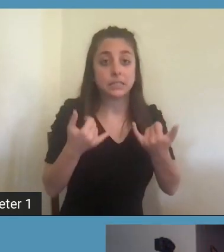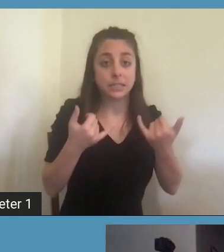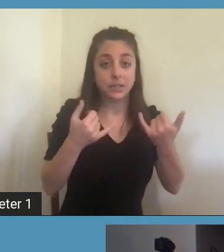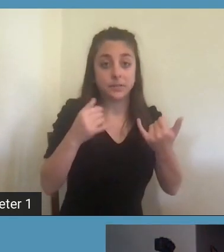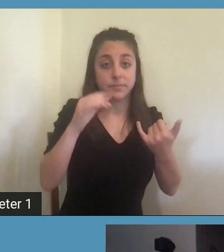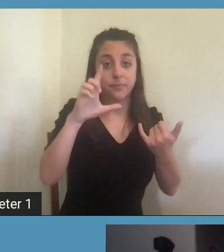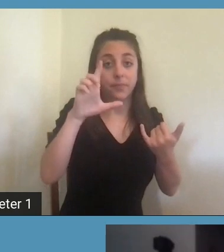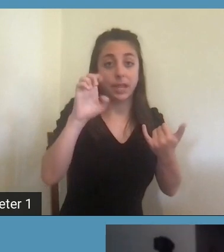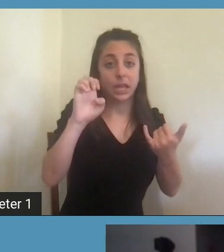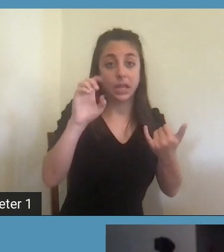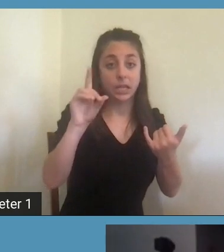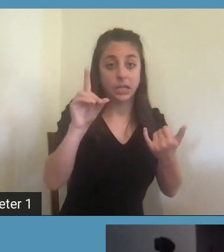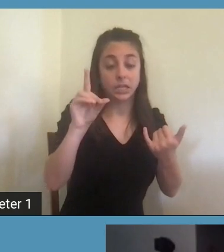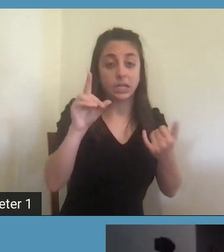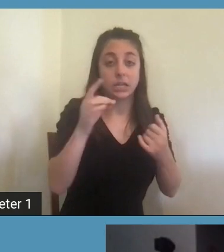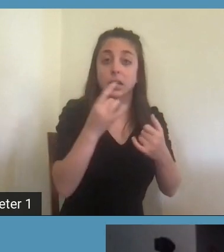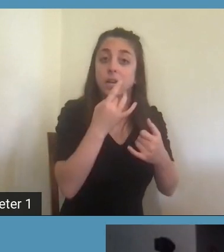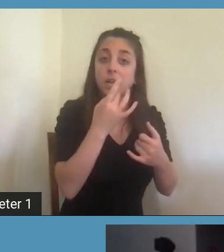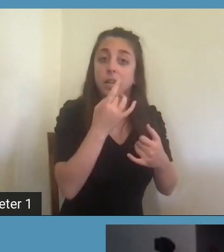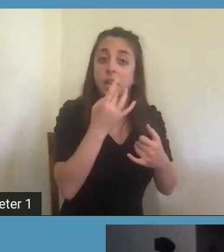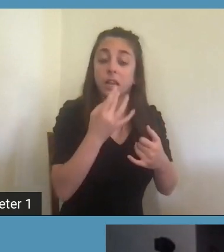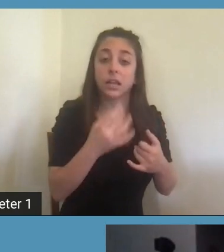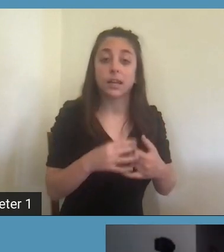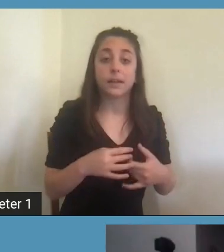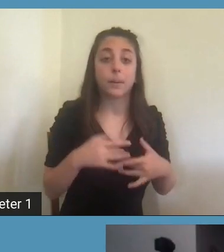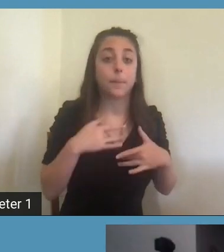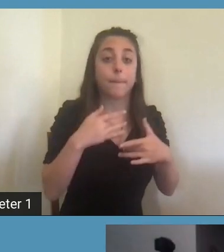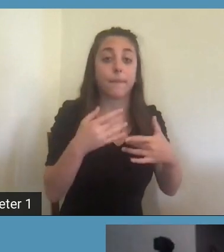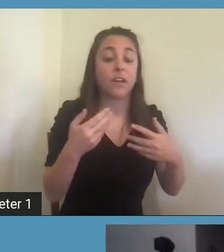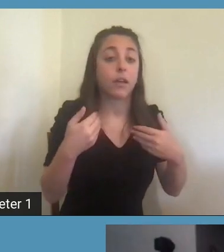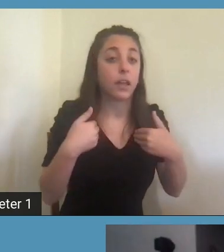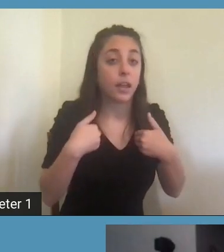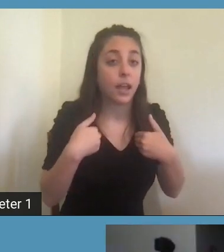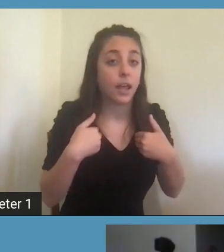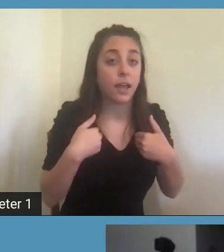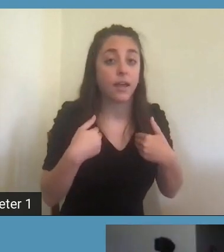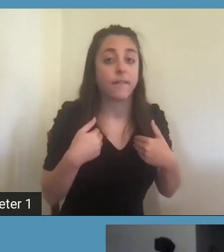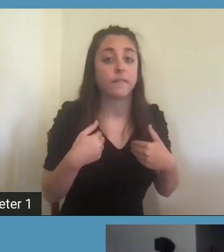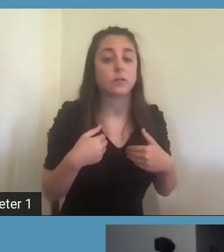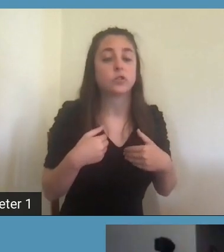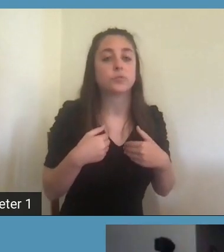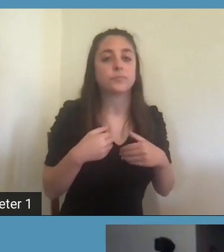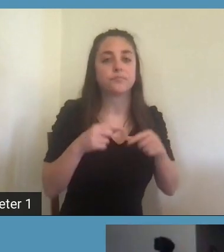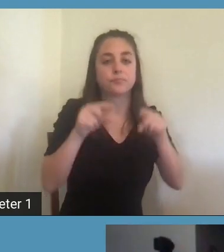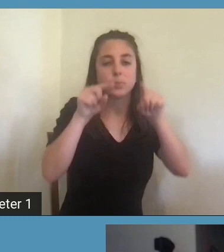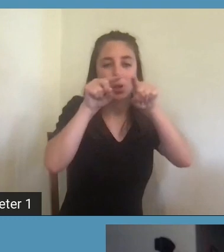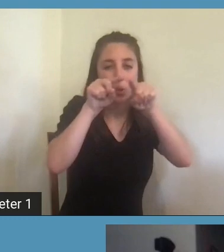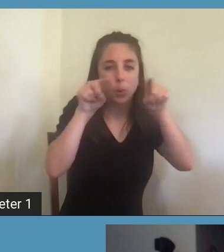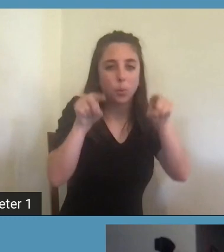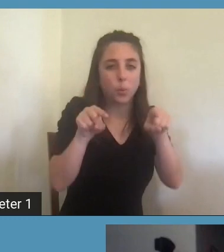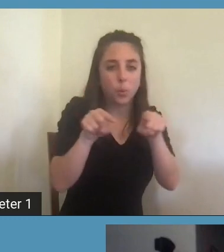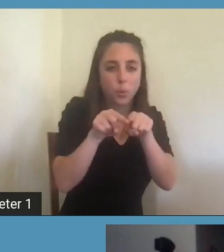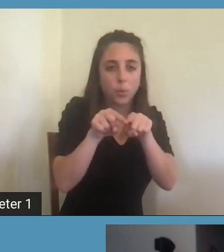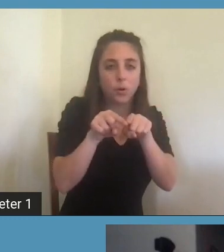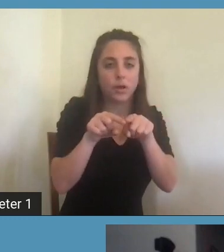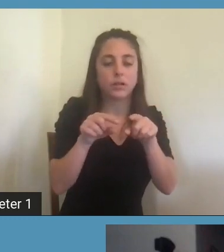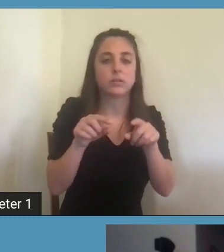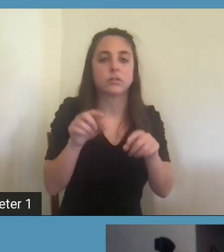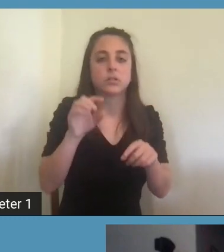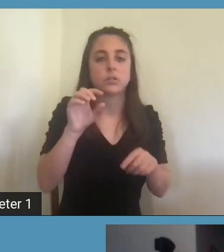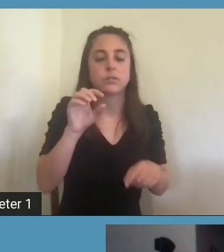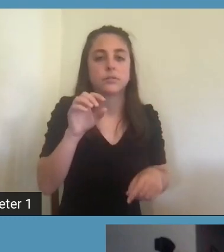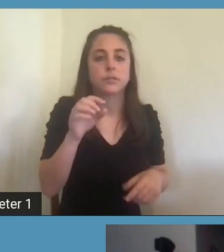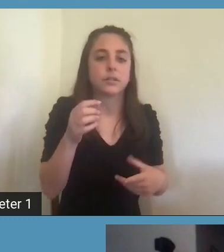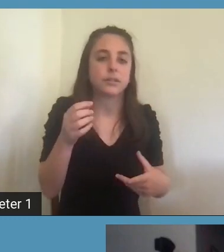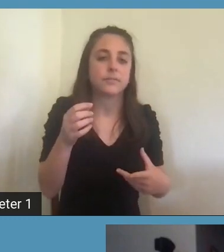now, they have a whole row. It's like a square, and they have all these different rows of lights. It just